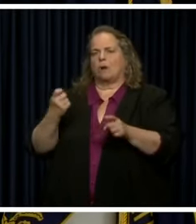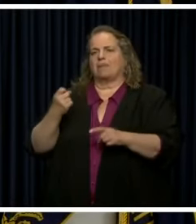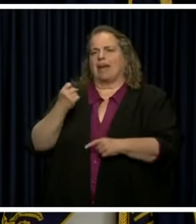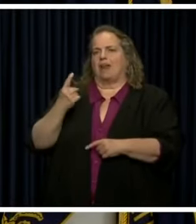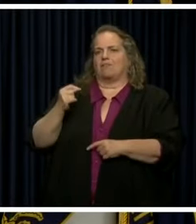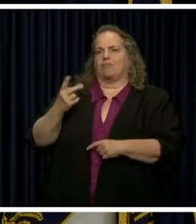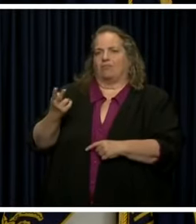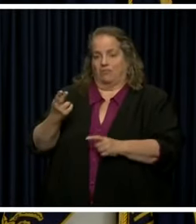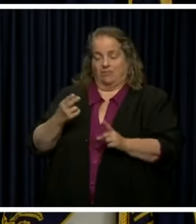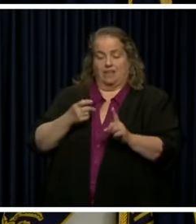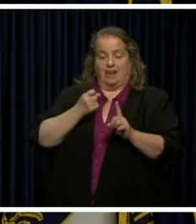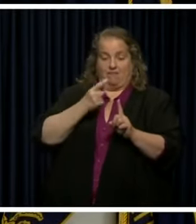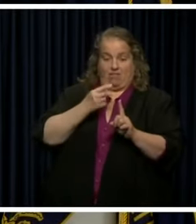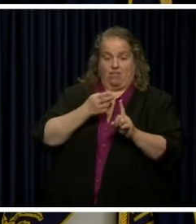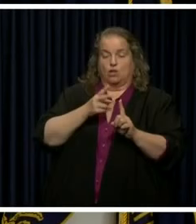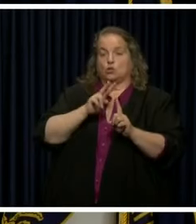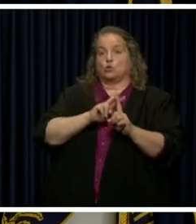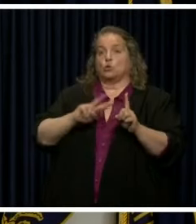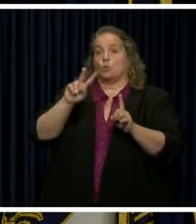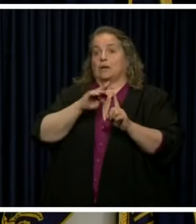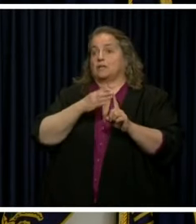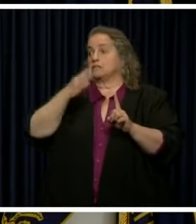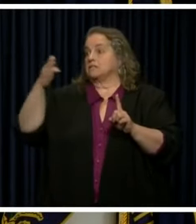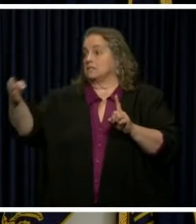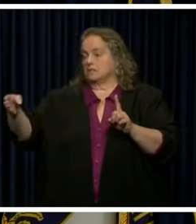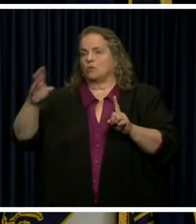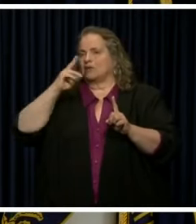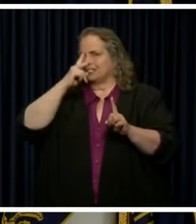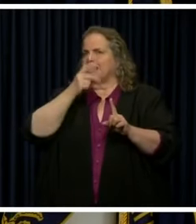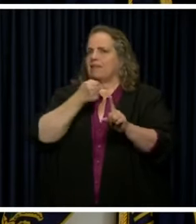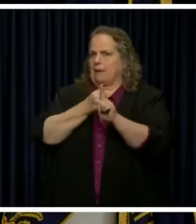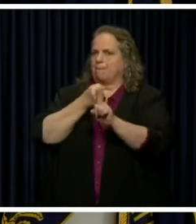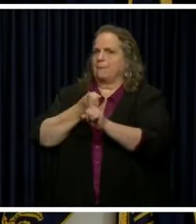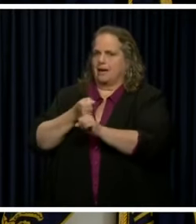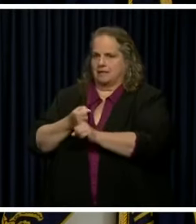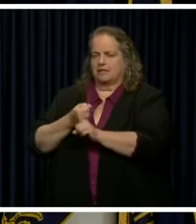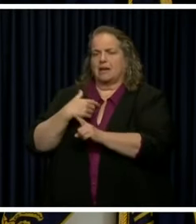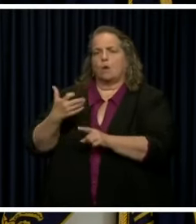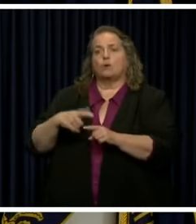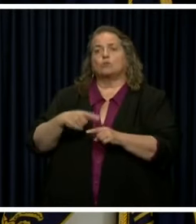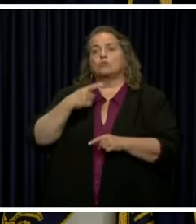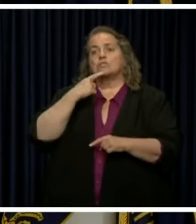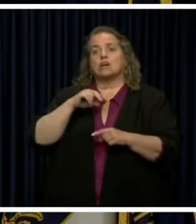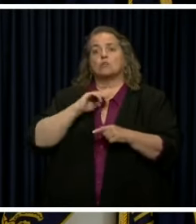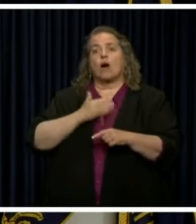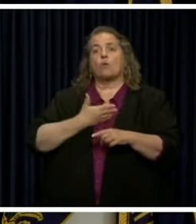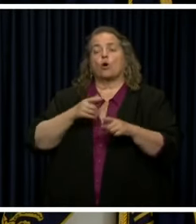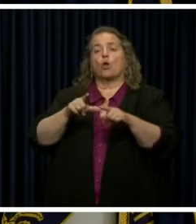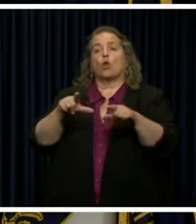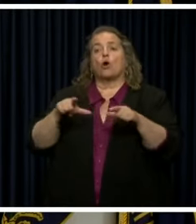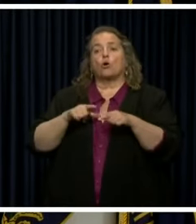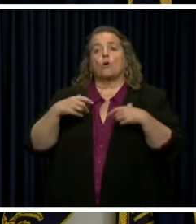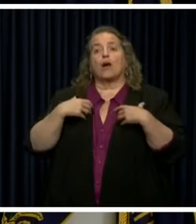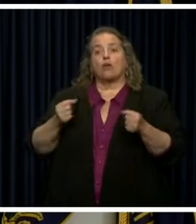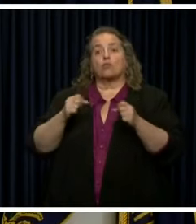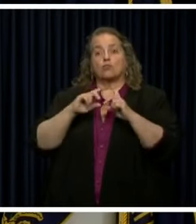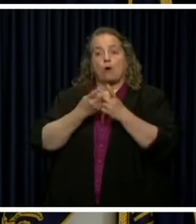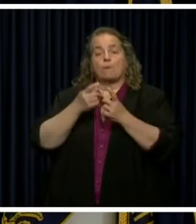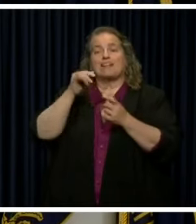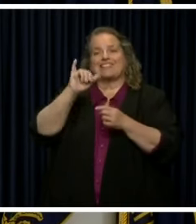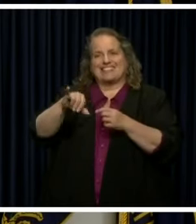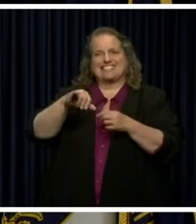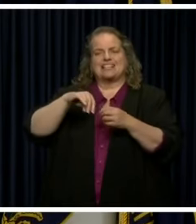the impact 2 weeks from that. And I want to say to our local health departments, this is in conjunction to